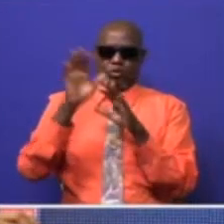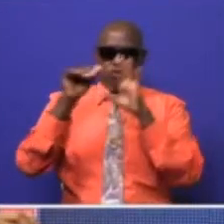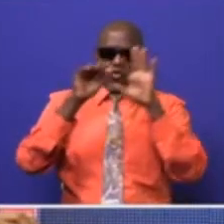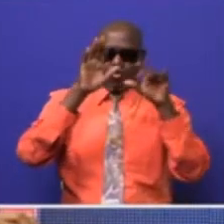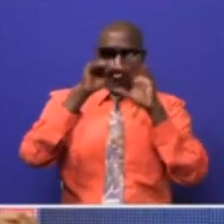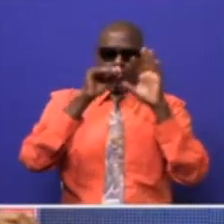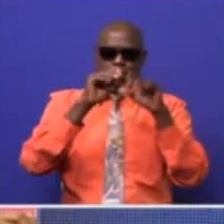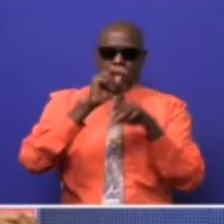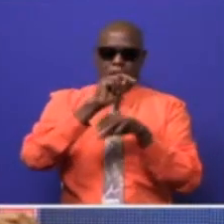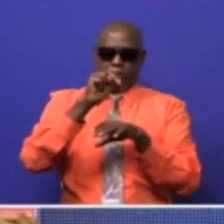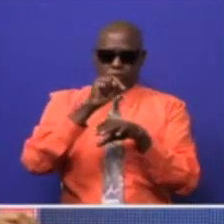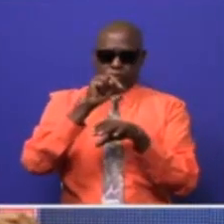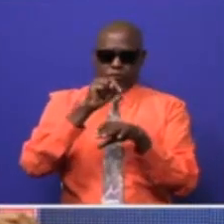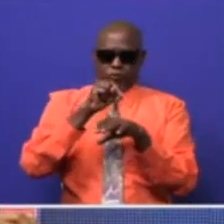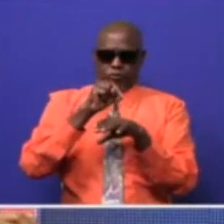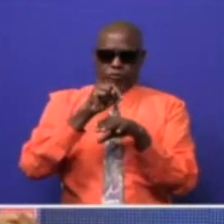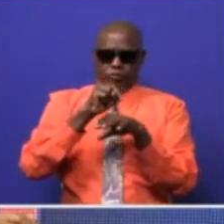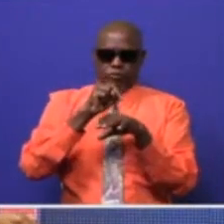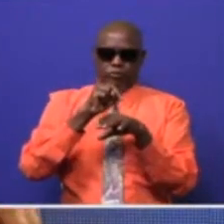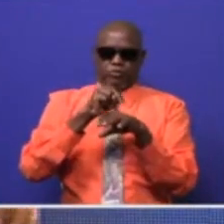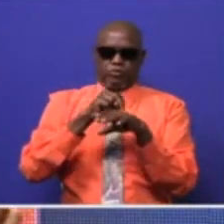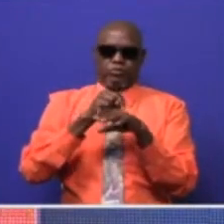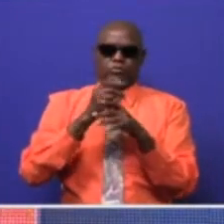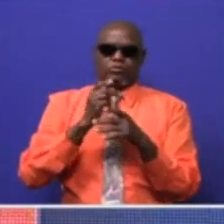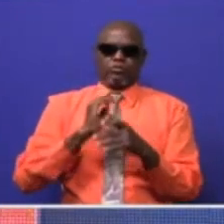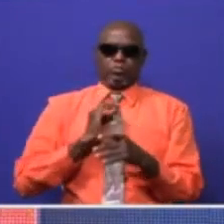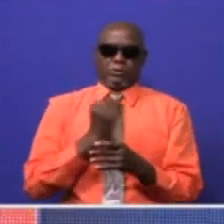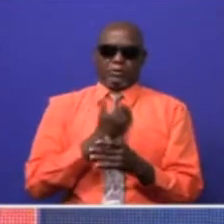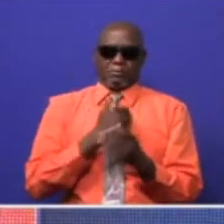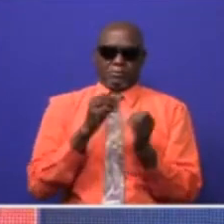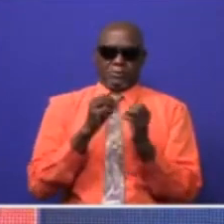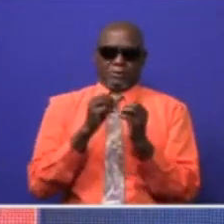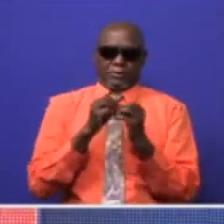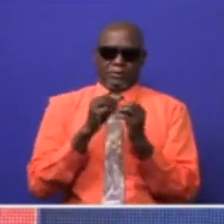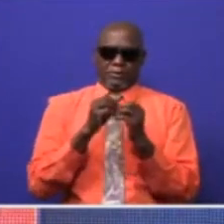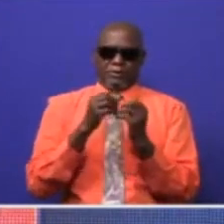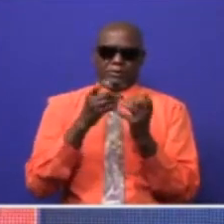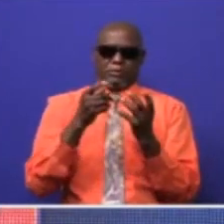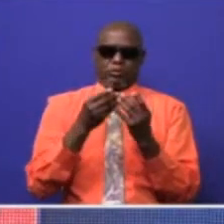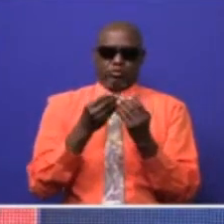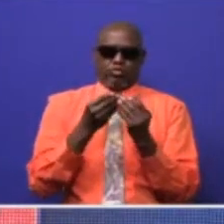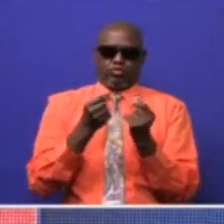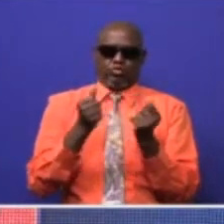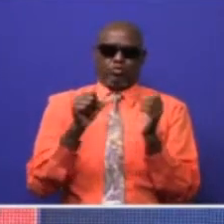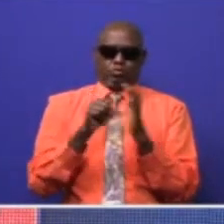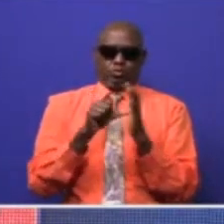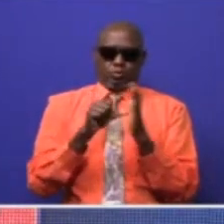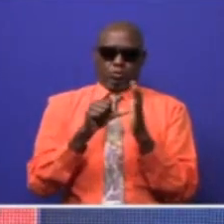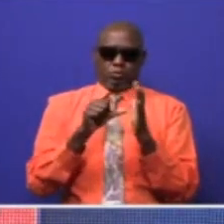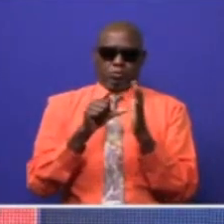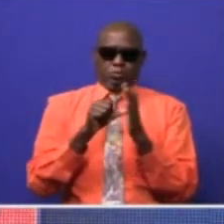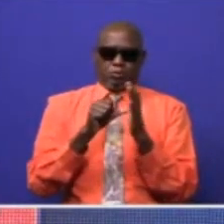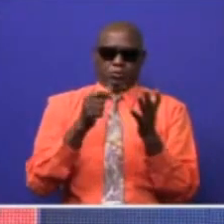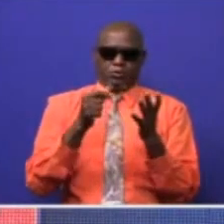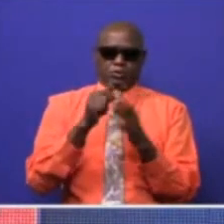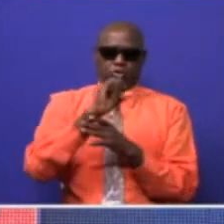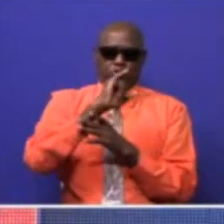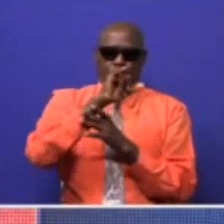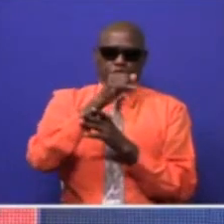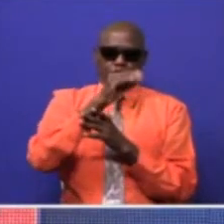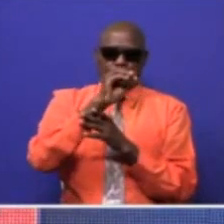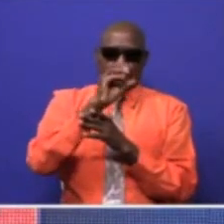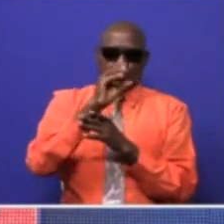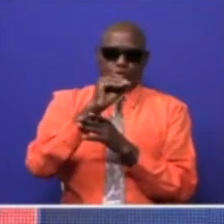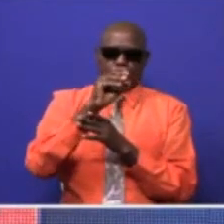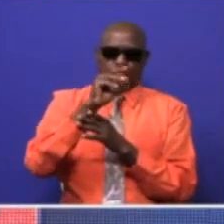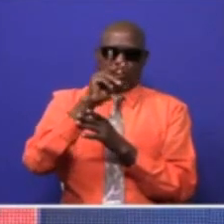committee meeting to address leadership wrangles bedeviling the ruling party. This comes a day after advocate Joe Khalende declared himself the